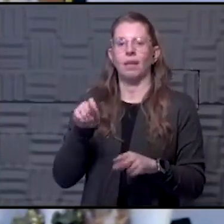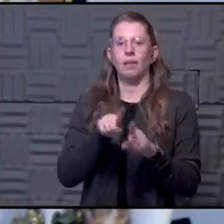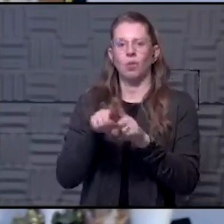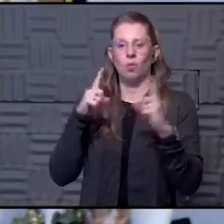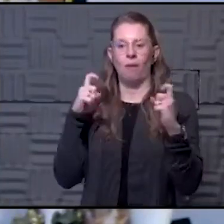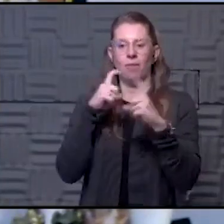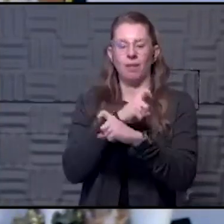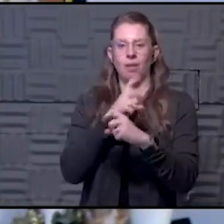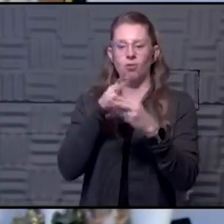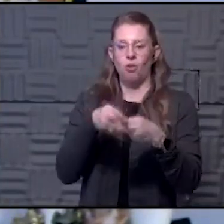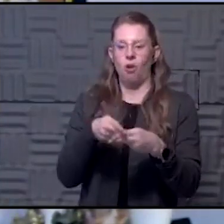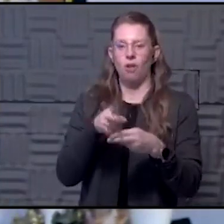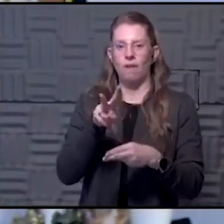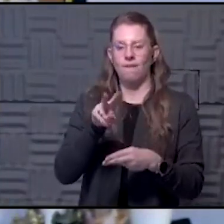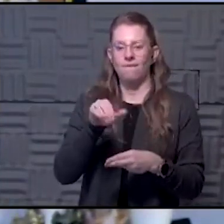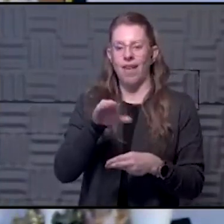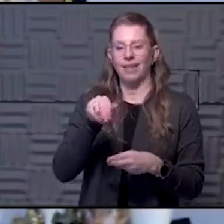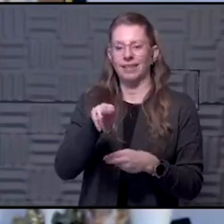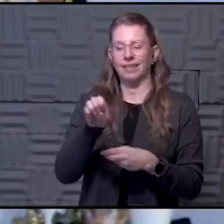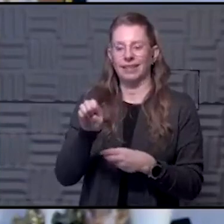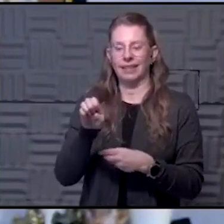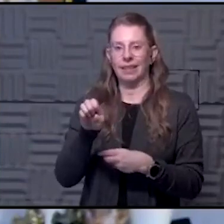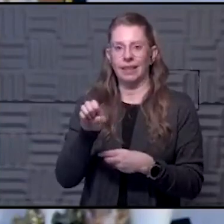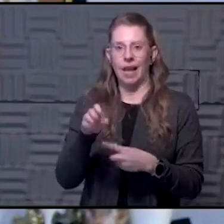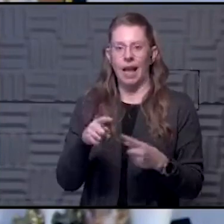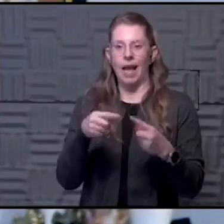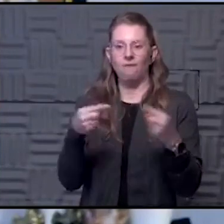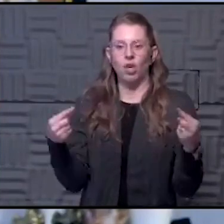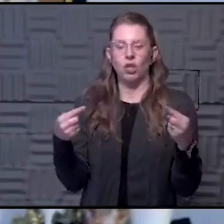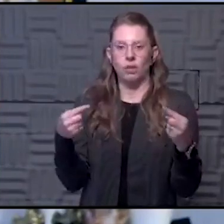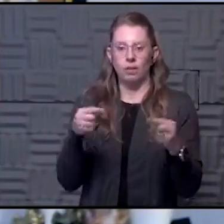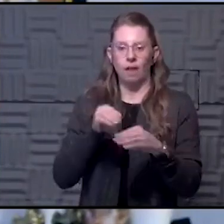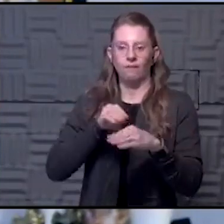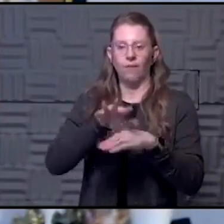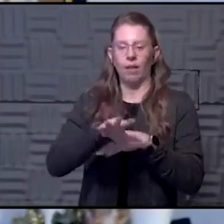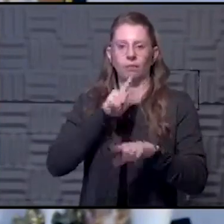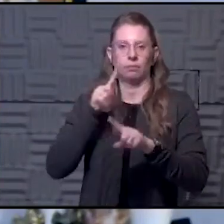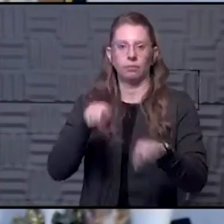the Vaccine Adverse Effect Reporting System. And